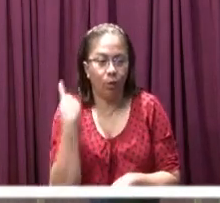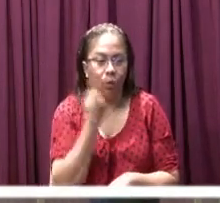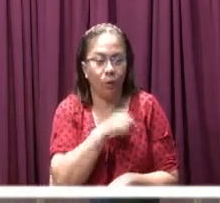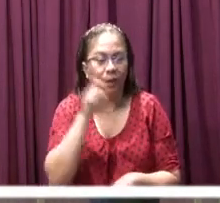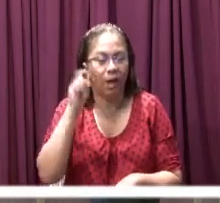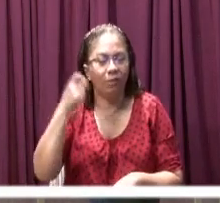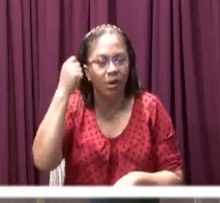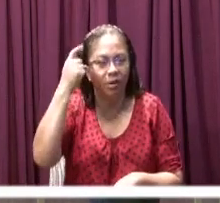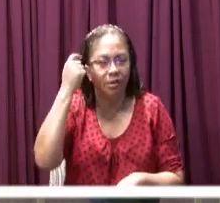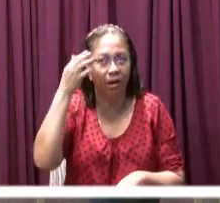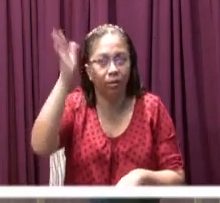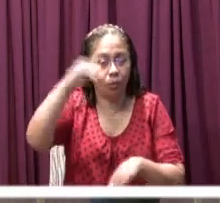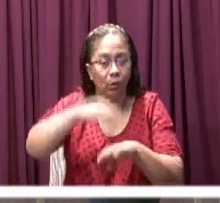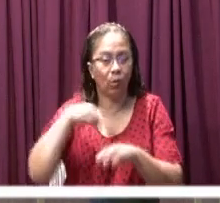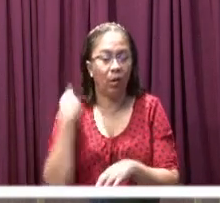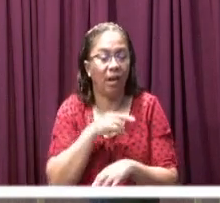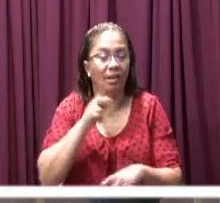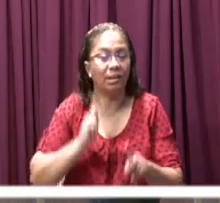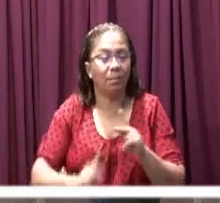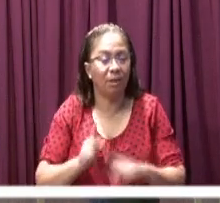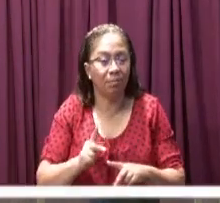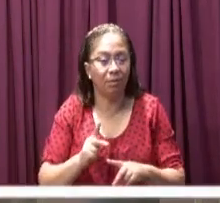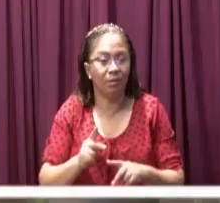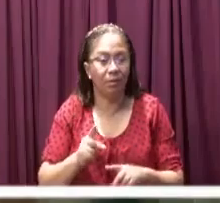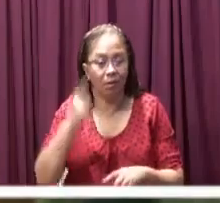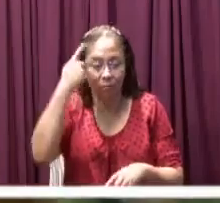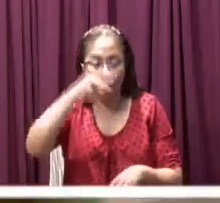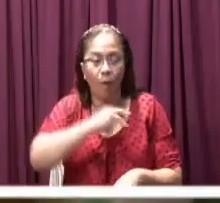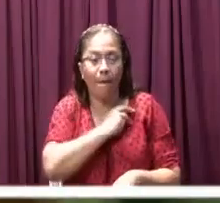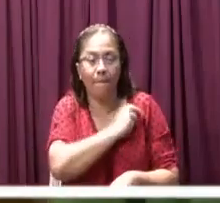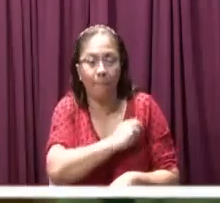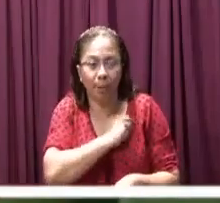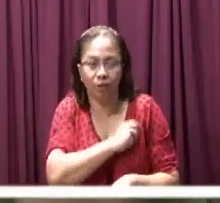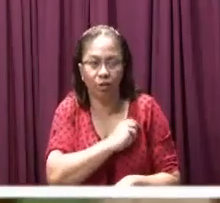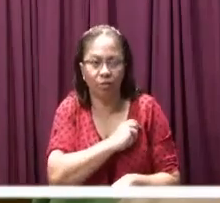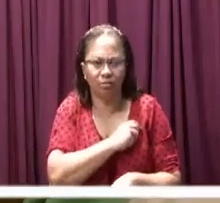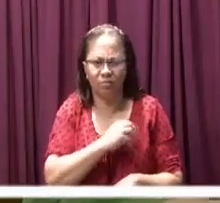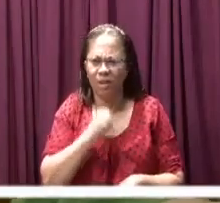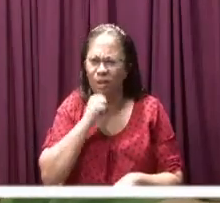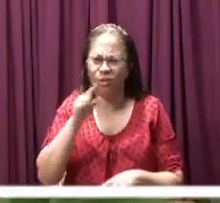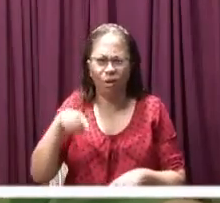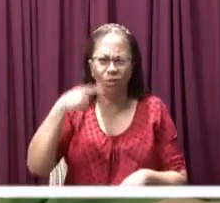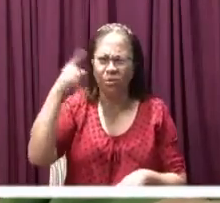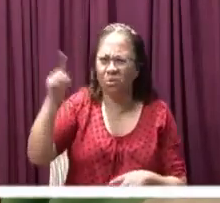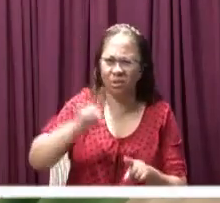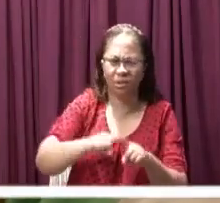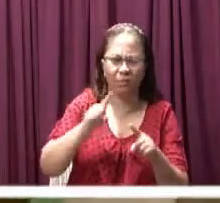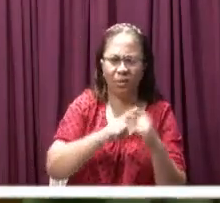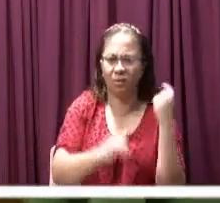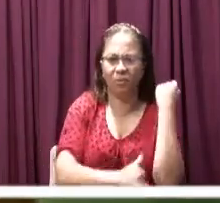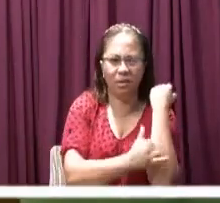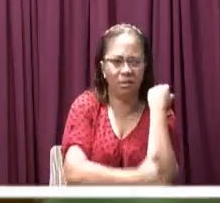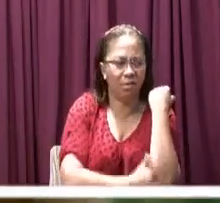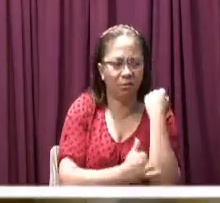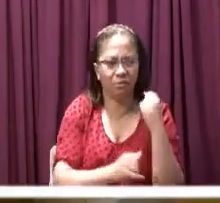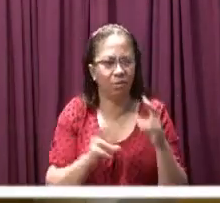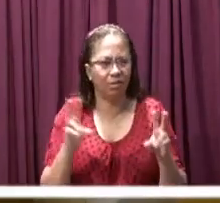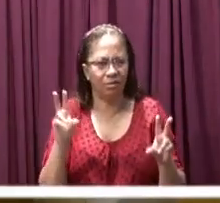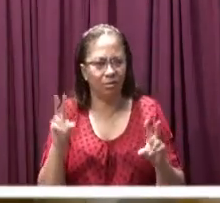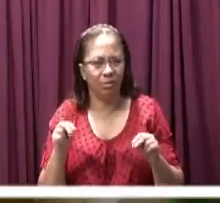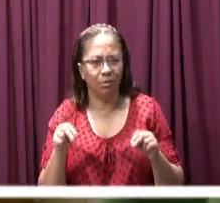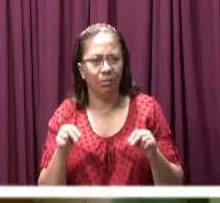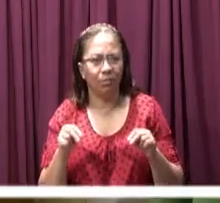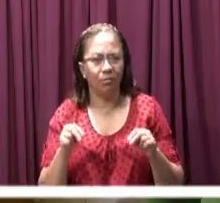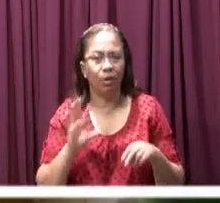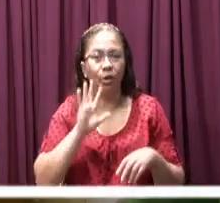people who are on mission, that you have a mission, and it's not to go to Africa or to go to Ireland or to go to some part in the